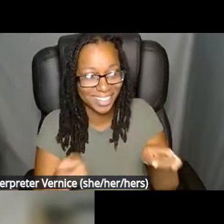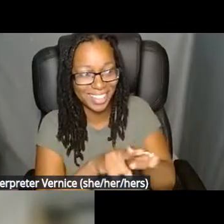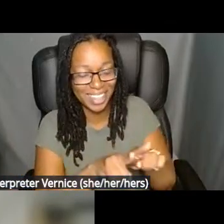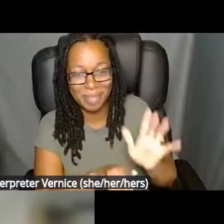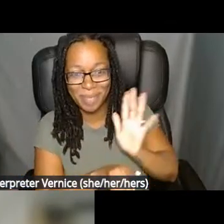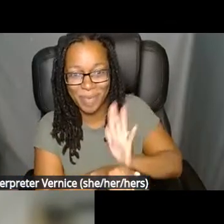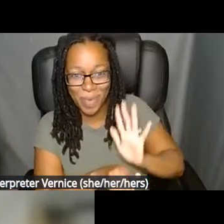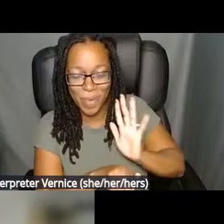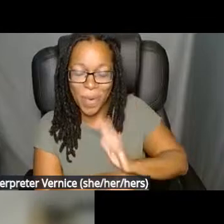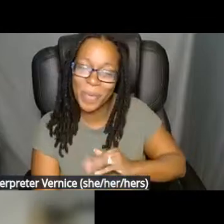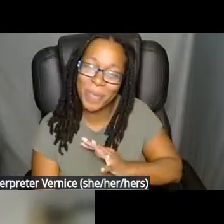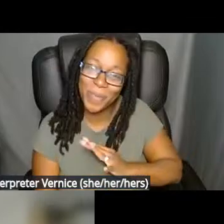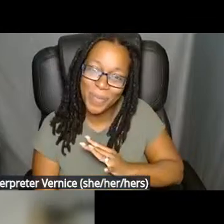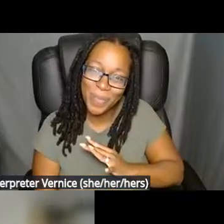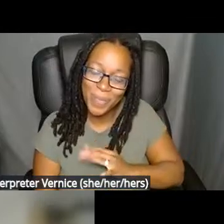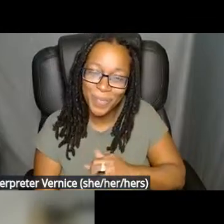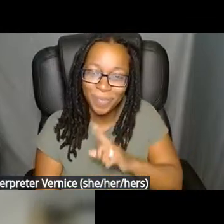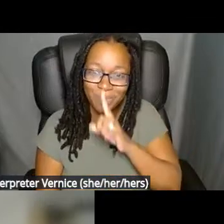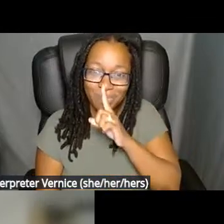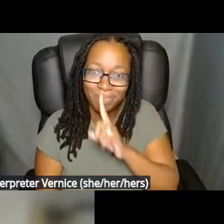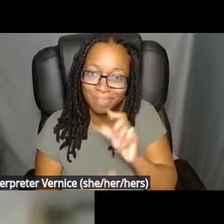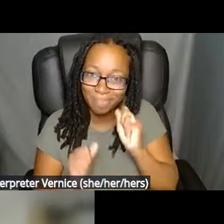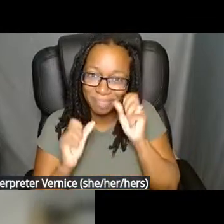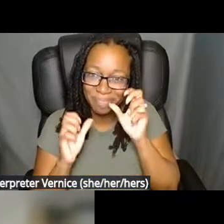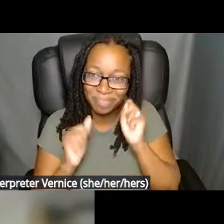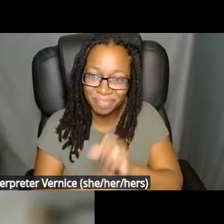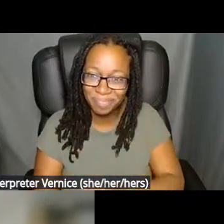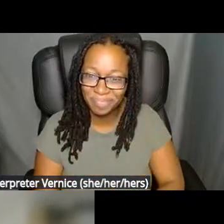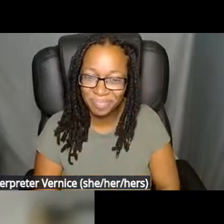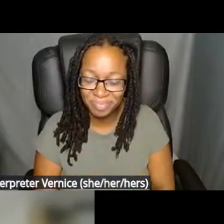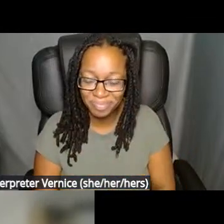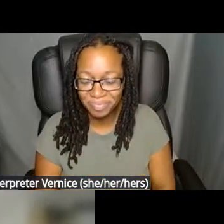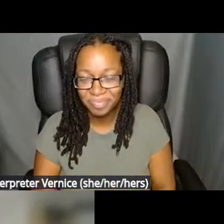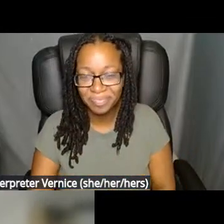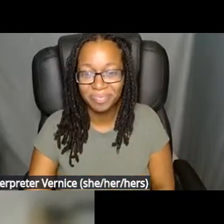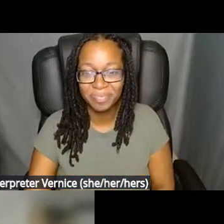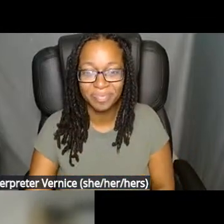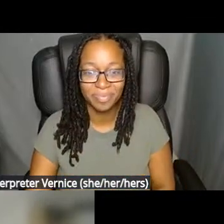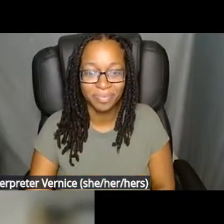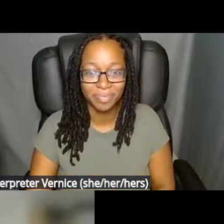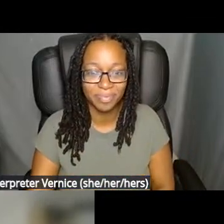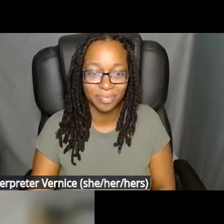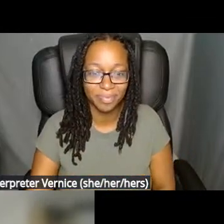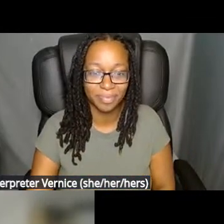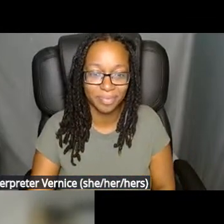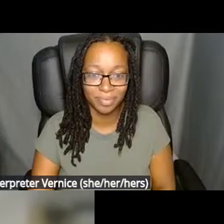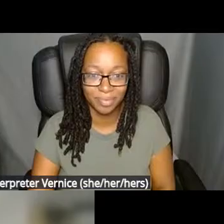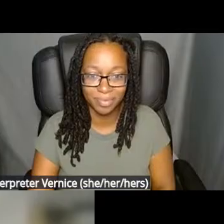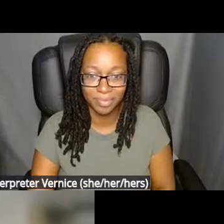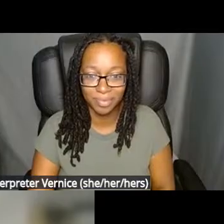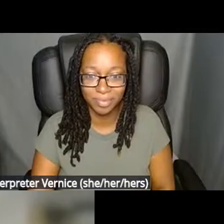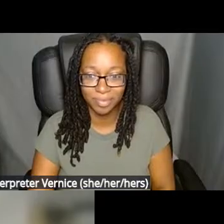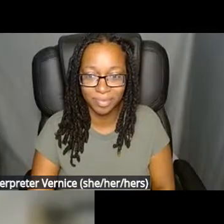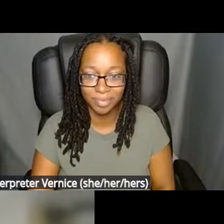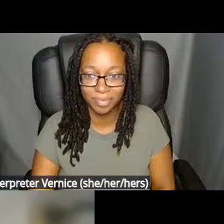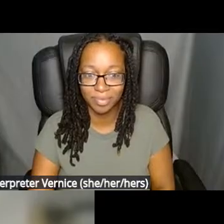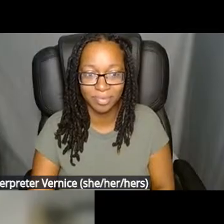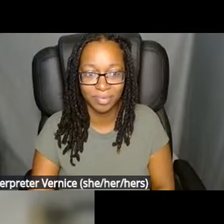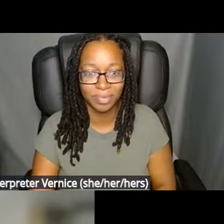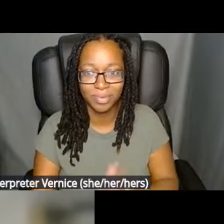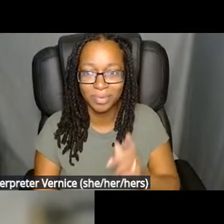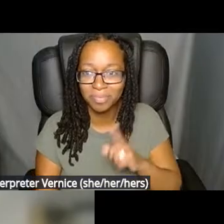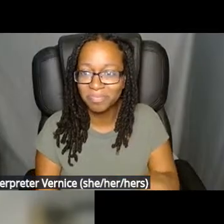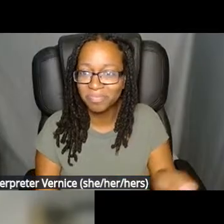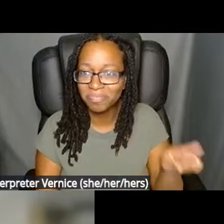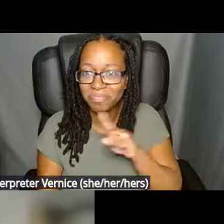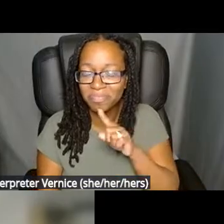So that's amazing. So I guess all of you mentioned like that transition, that person